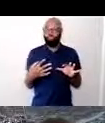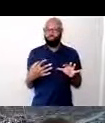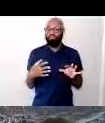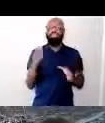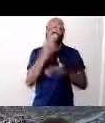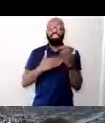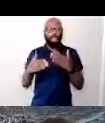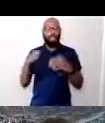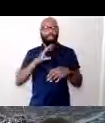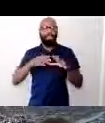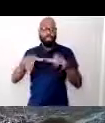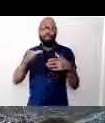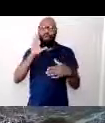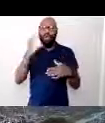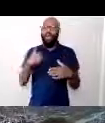the fund.